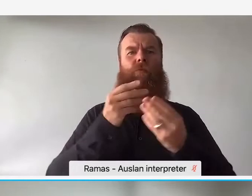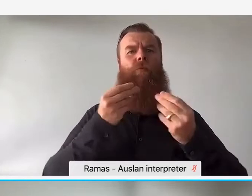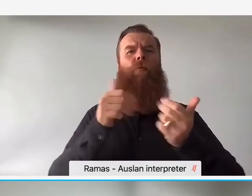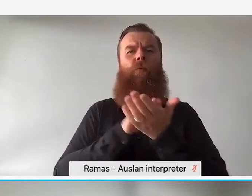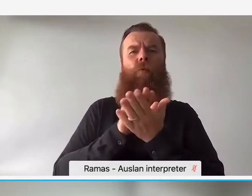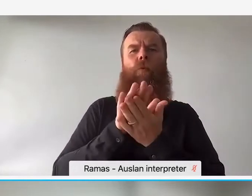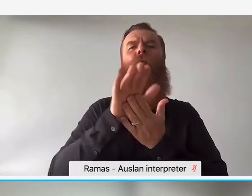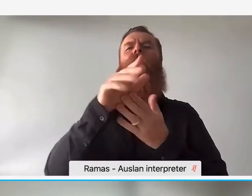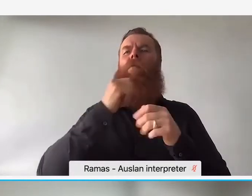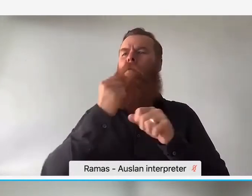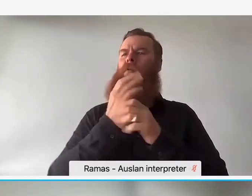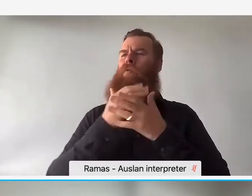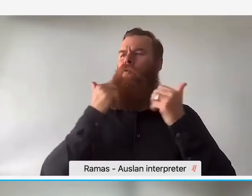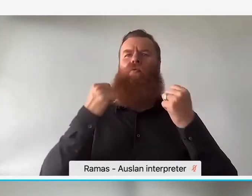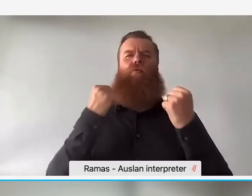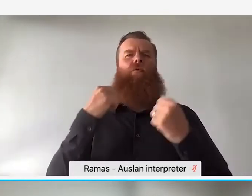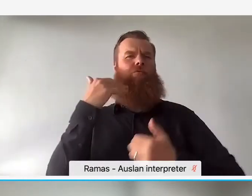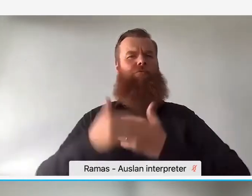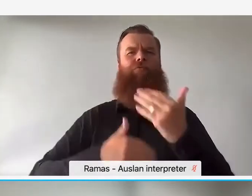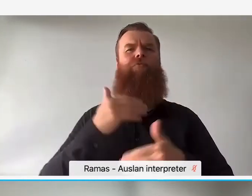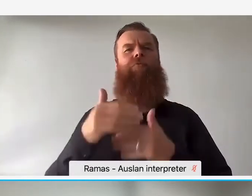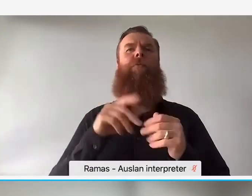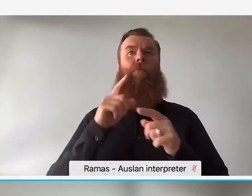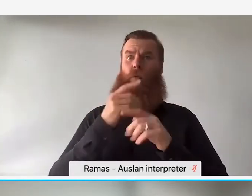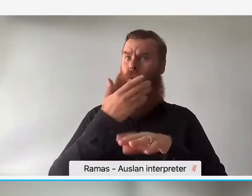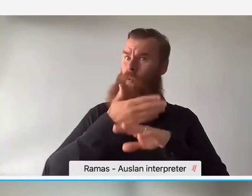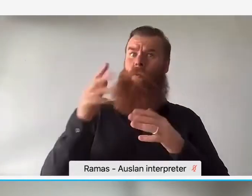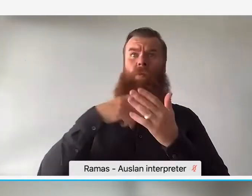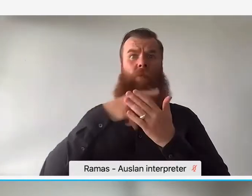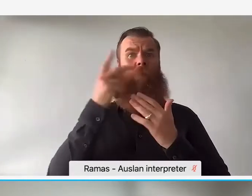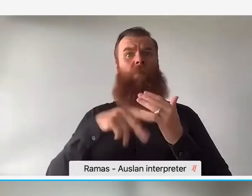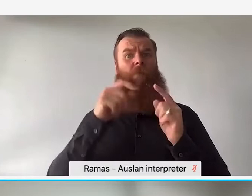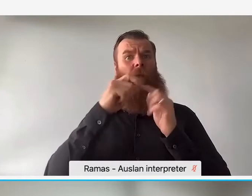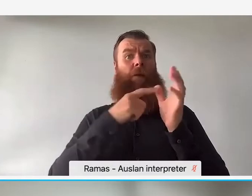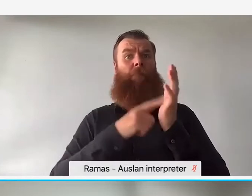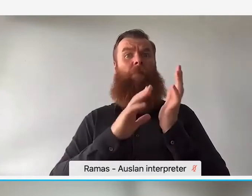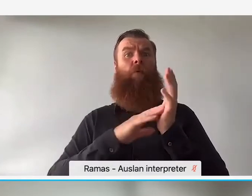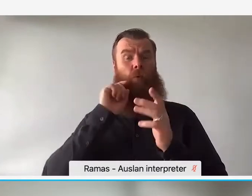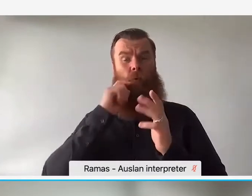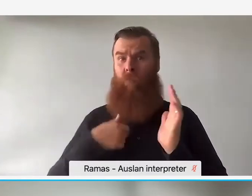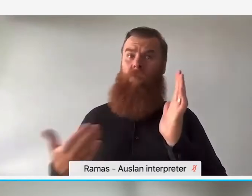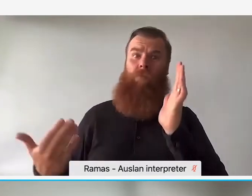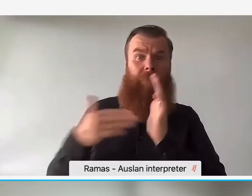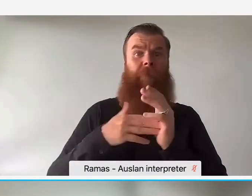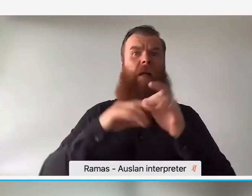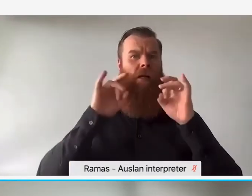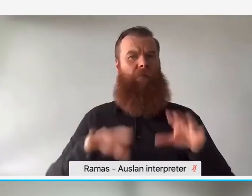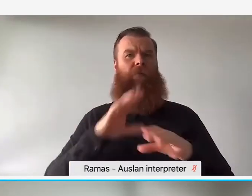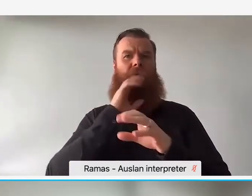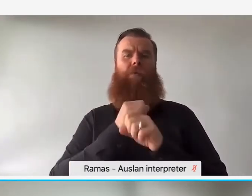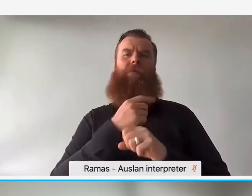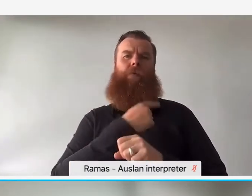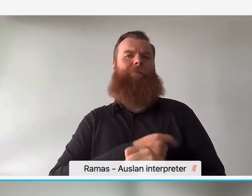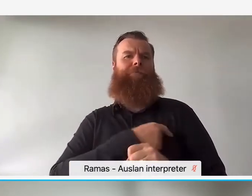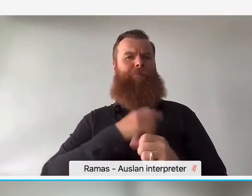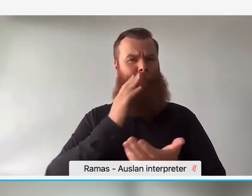the consolidated program will build on the Australian government's commitment to working with our Pacific neighbours to increase the number of